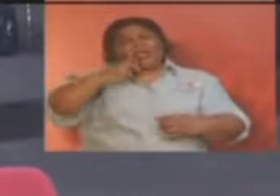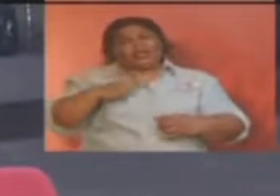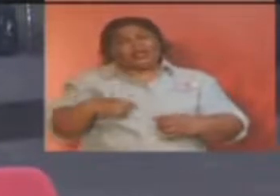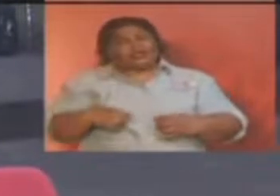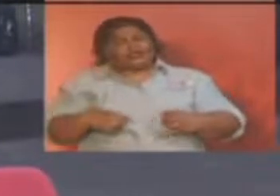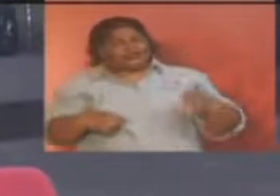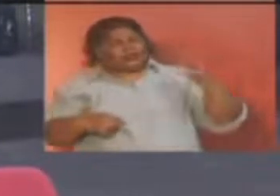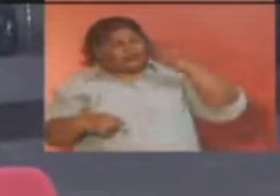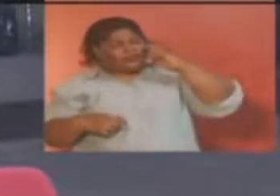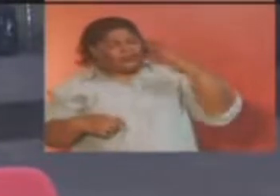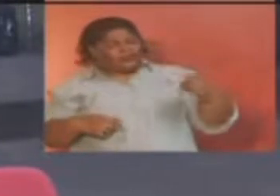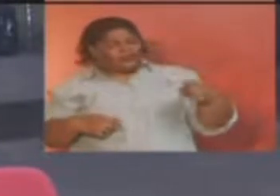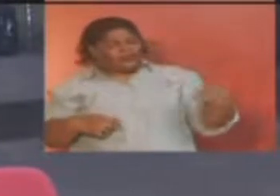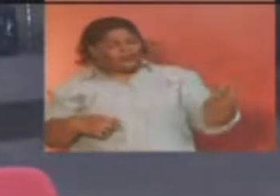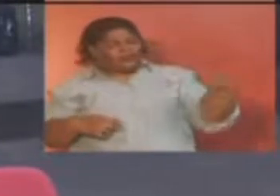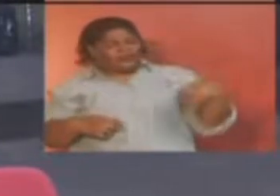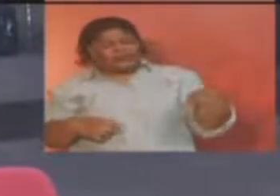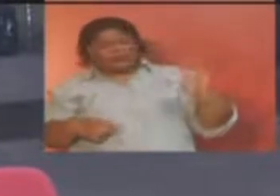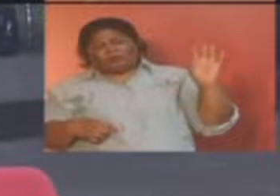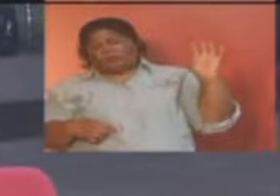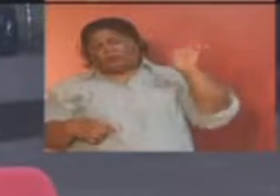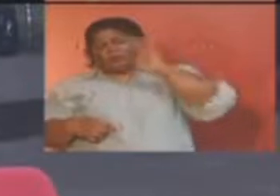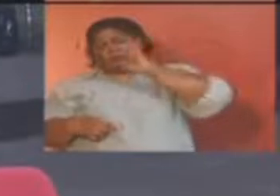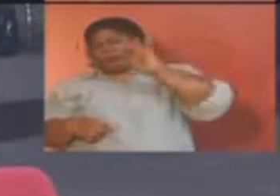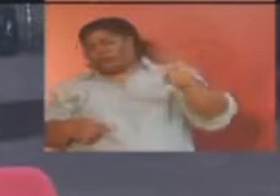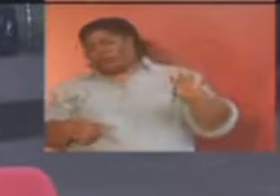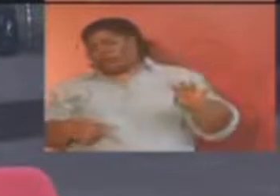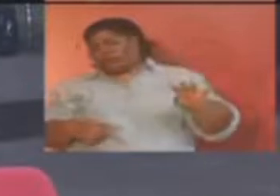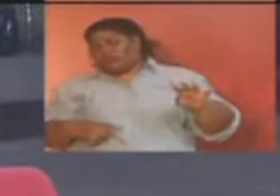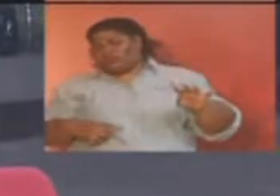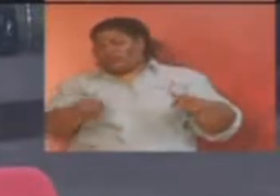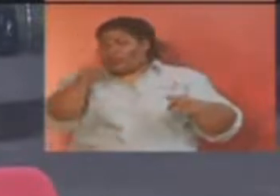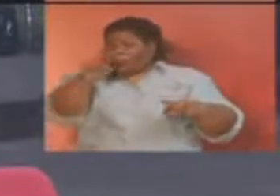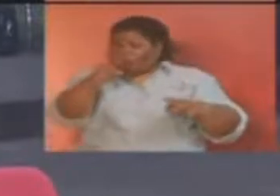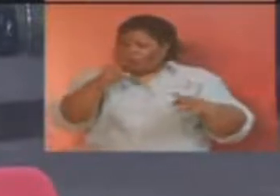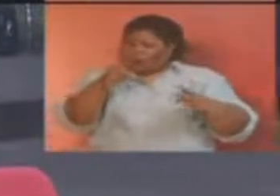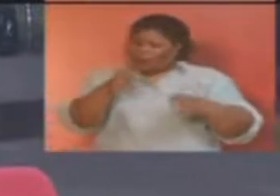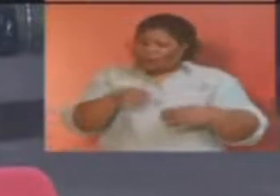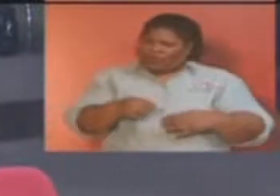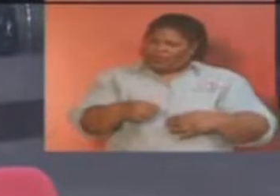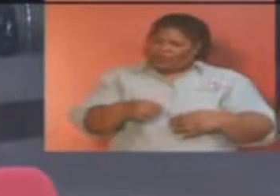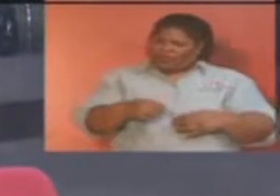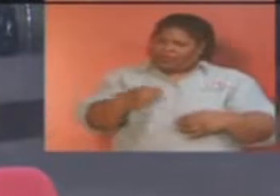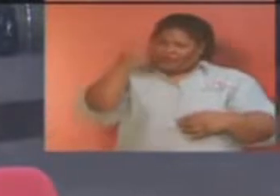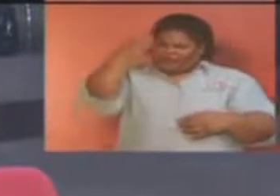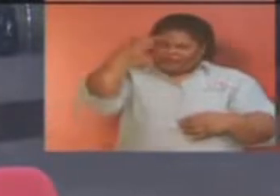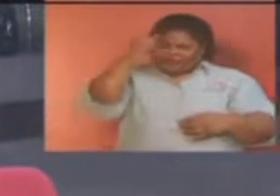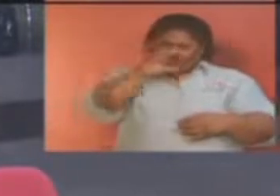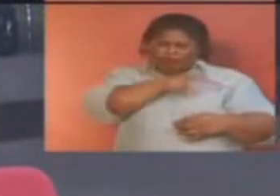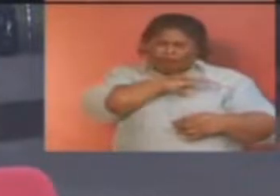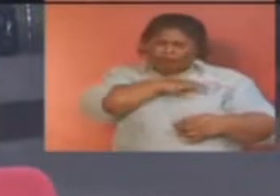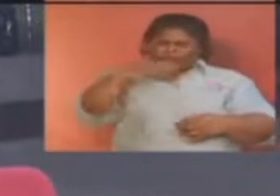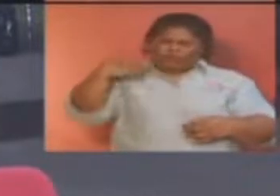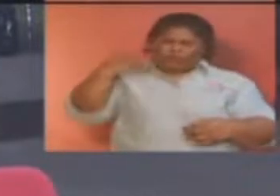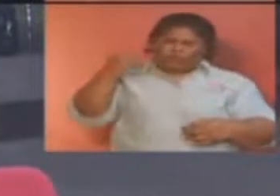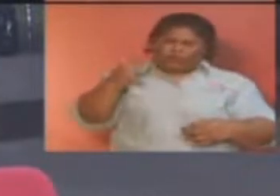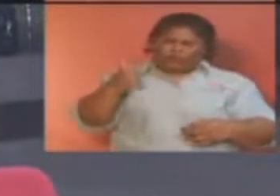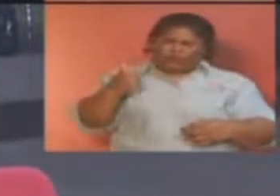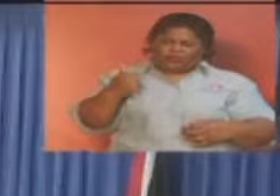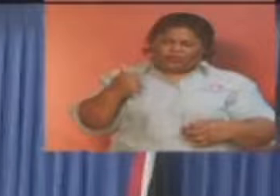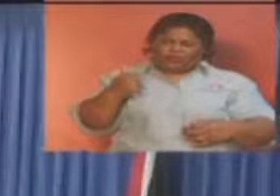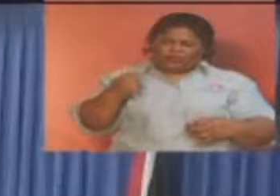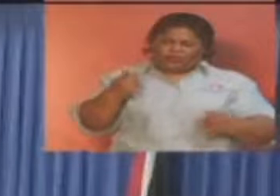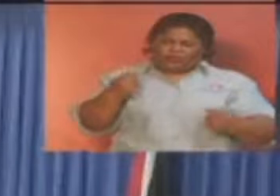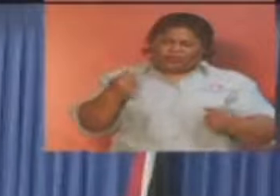now. What do you expect the Commissioner of Police to do to encourage people to be a little more compliant? Well,